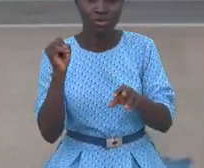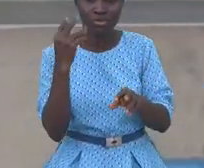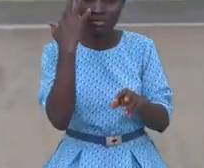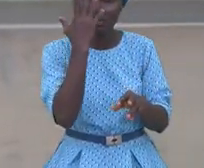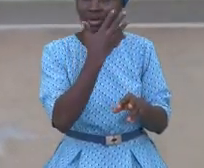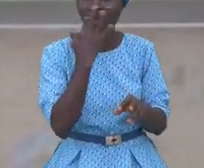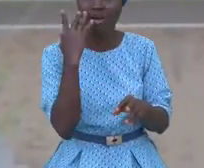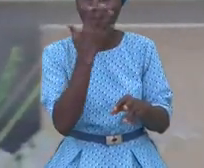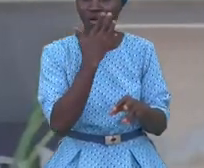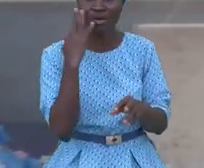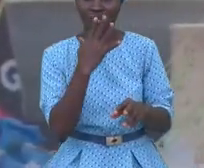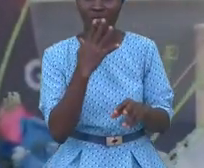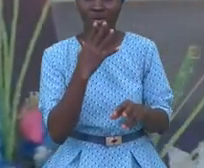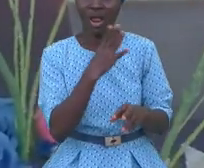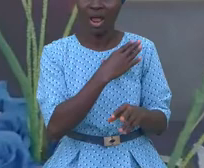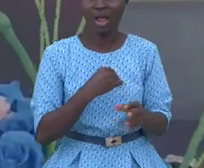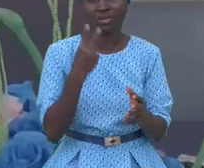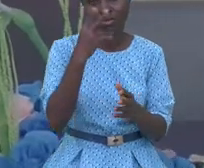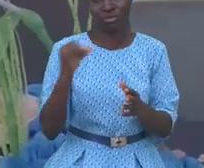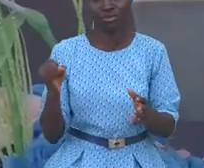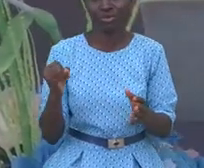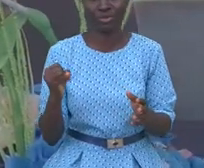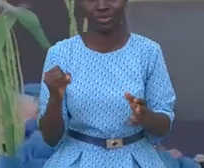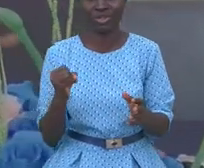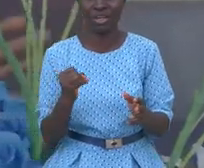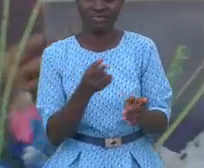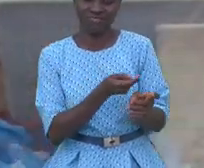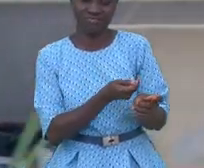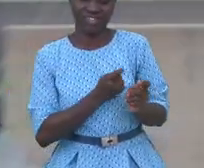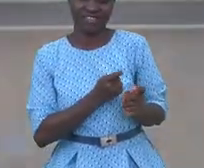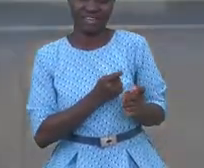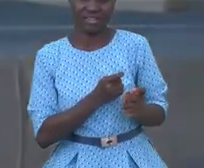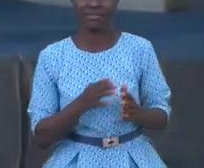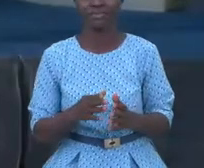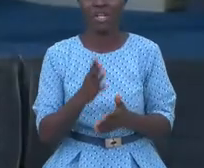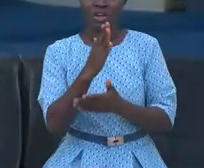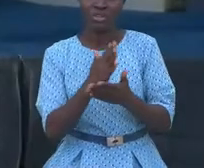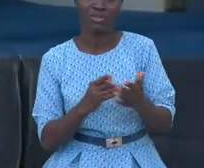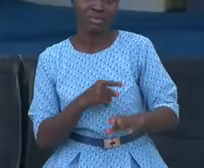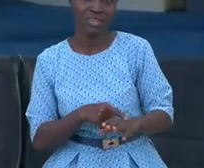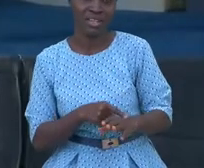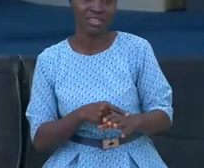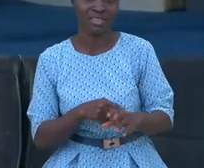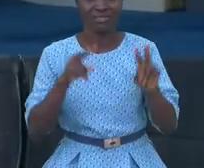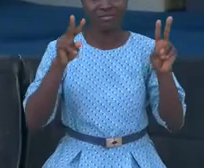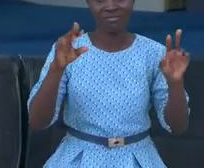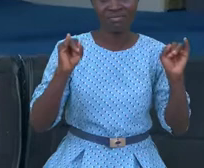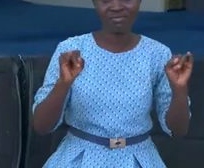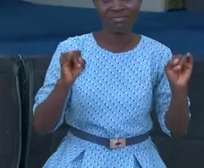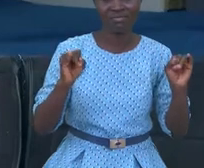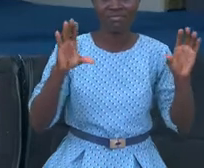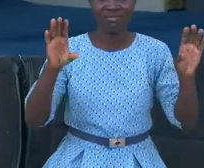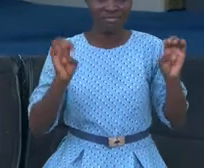looks financially inviting. Sometimes vice will look like it will give pleasure.